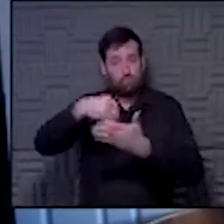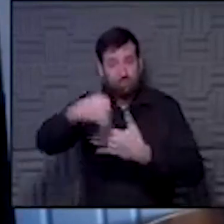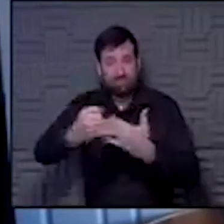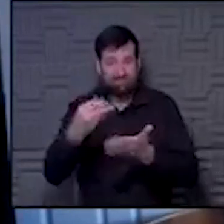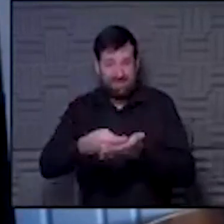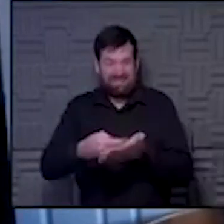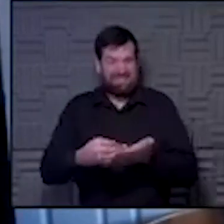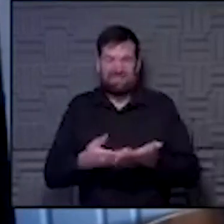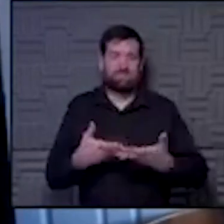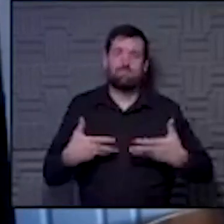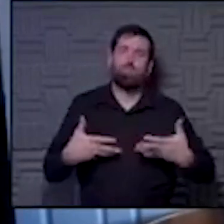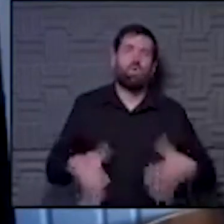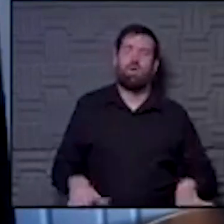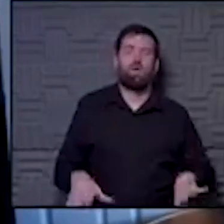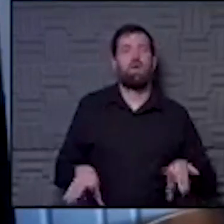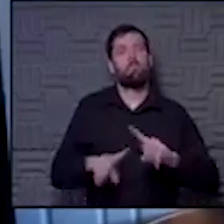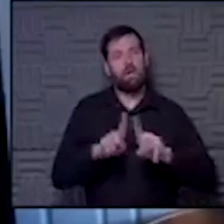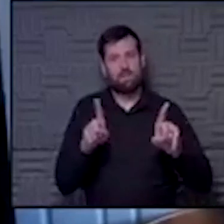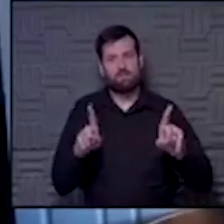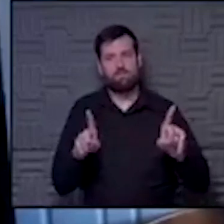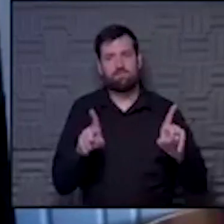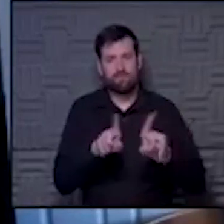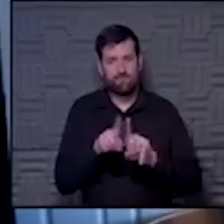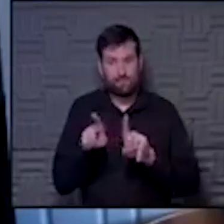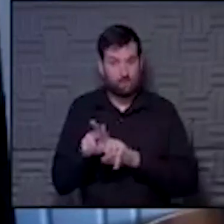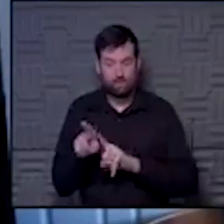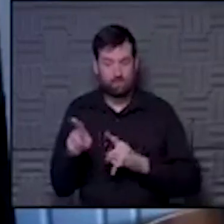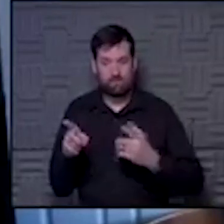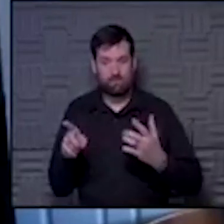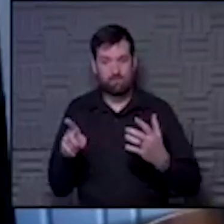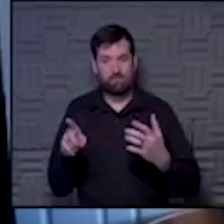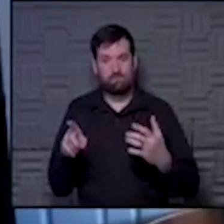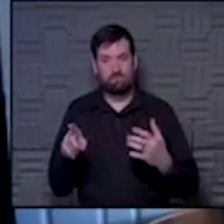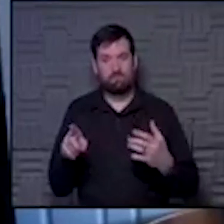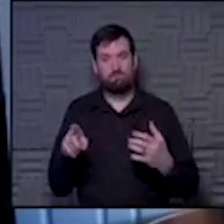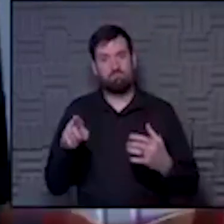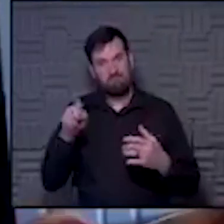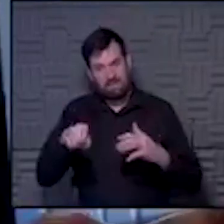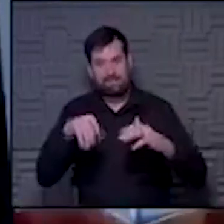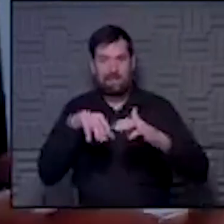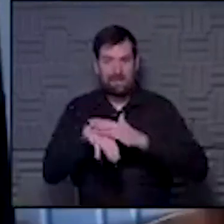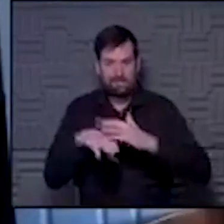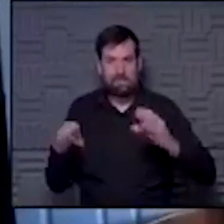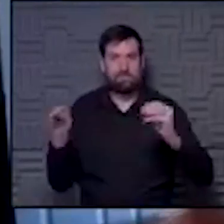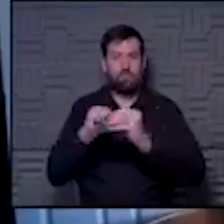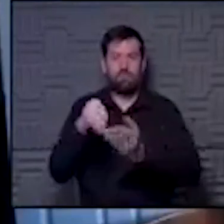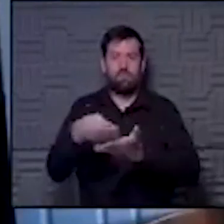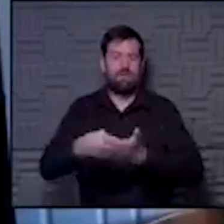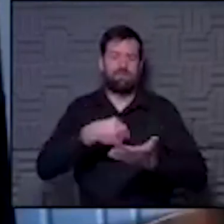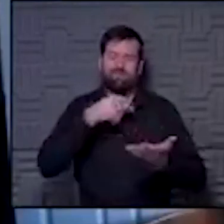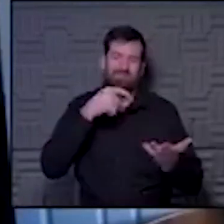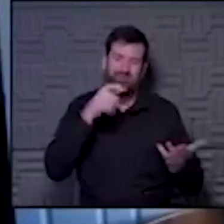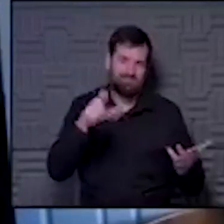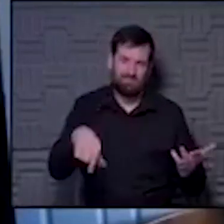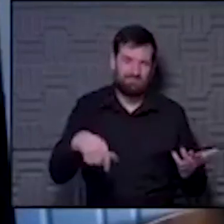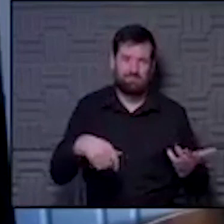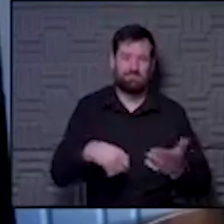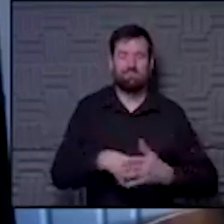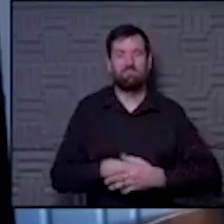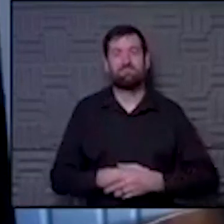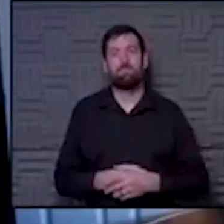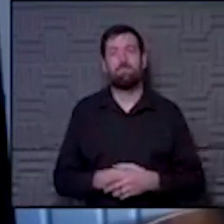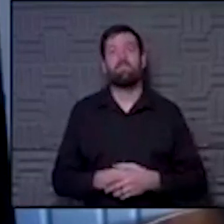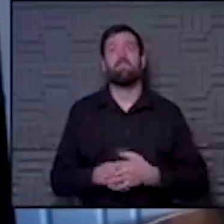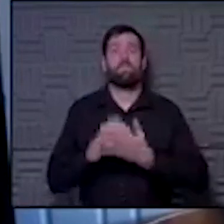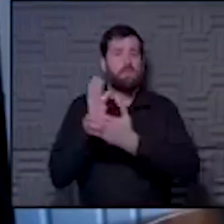also didn't position this so the whole thing revolves around getting access to more funding to implement the action project. But so